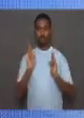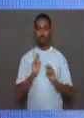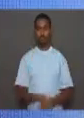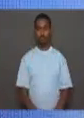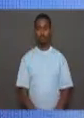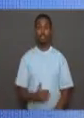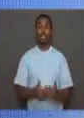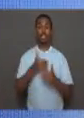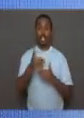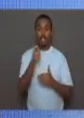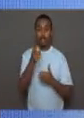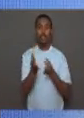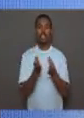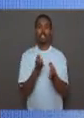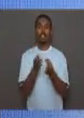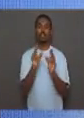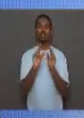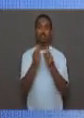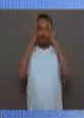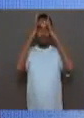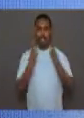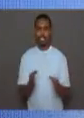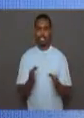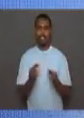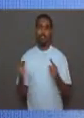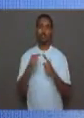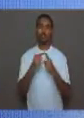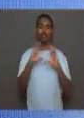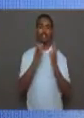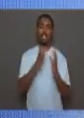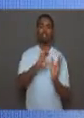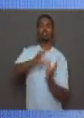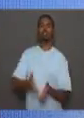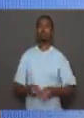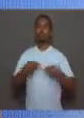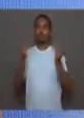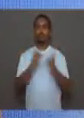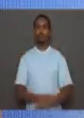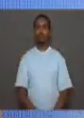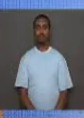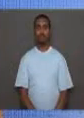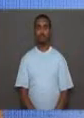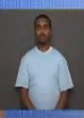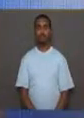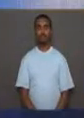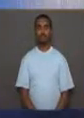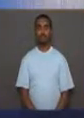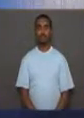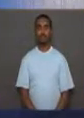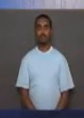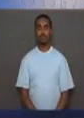reasoning. Then you can explain your group's decision to the rest of the class.